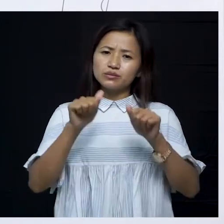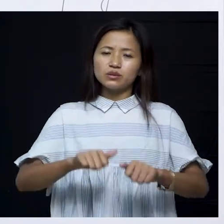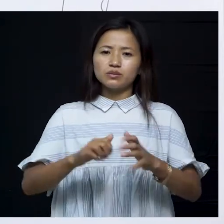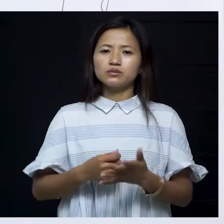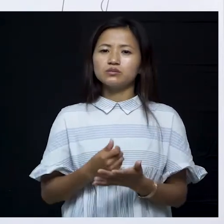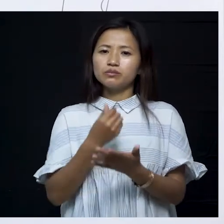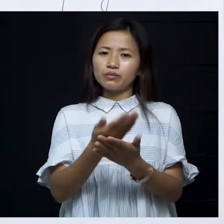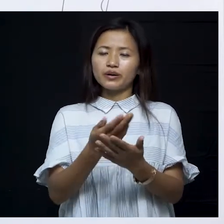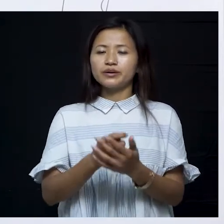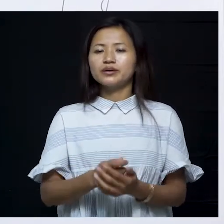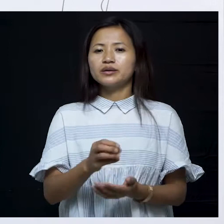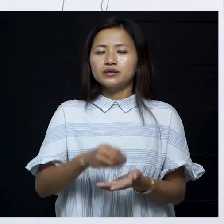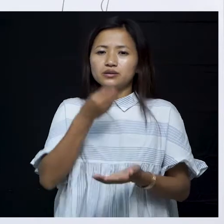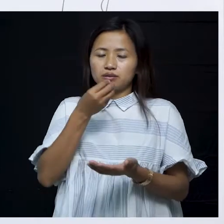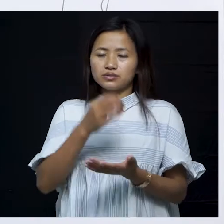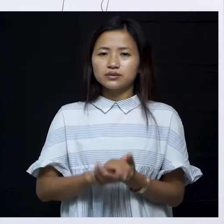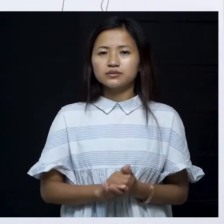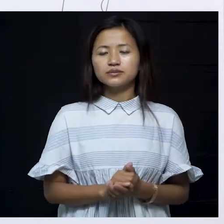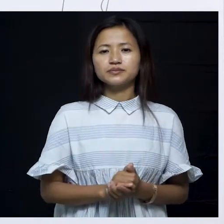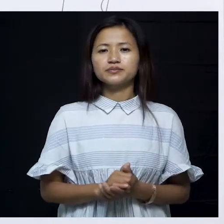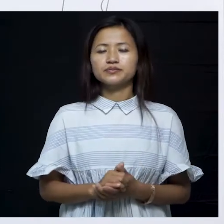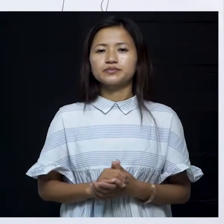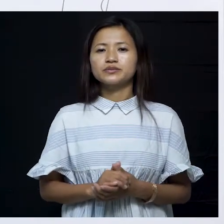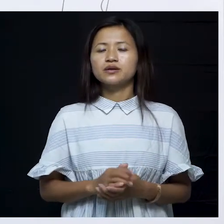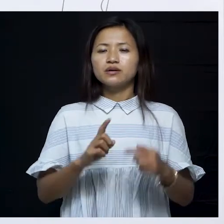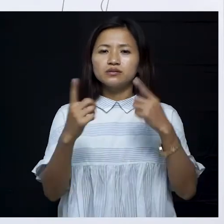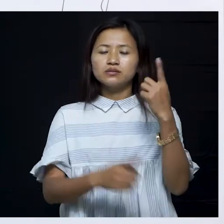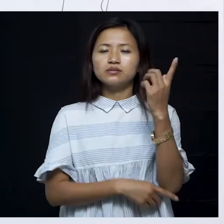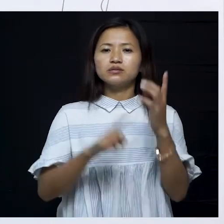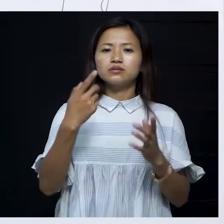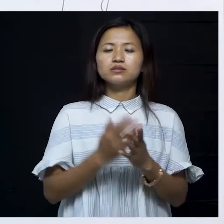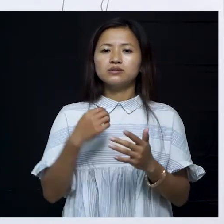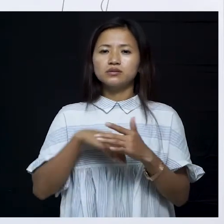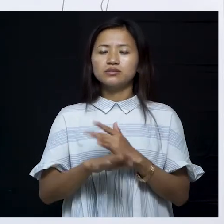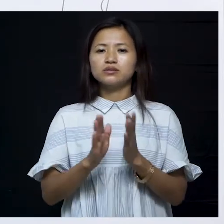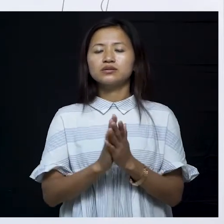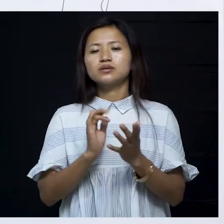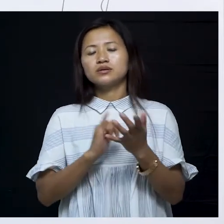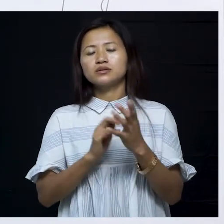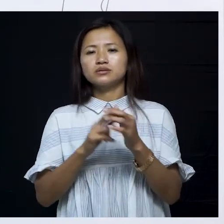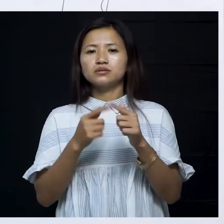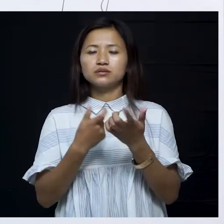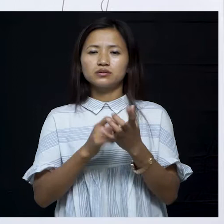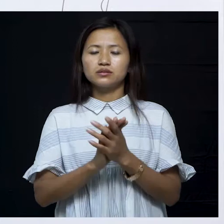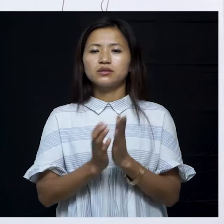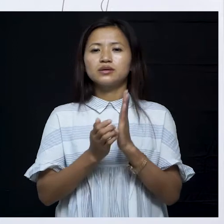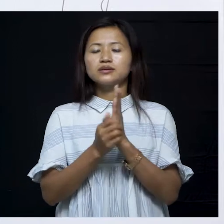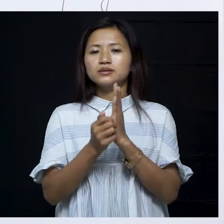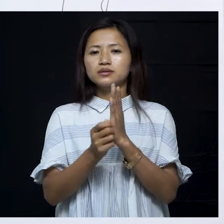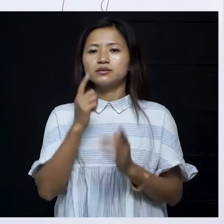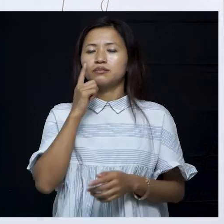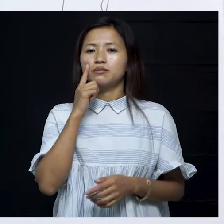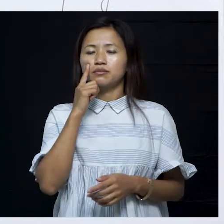it and eat it, right? Now, the last one is under the integrated child development scheme,